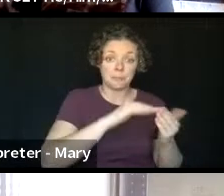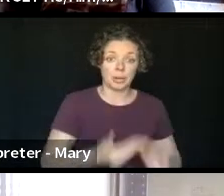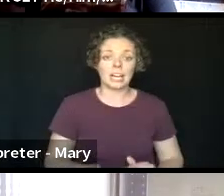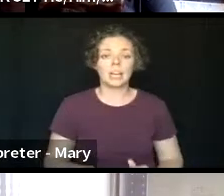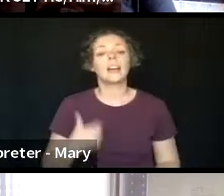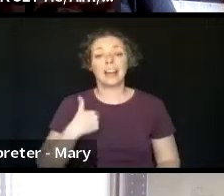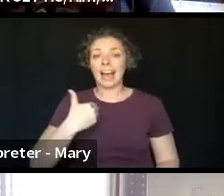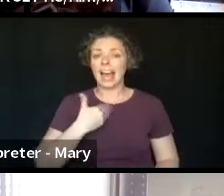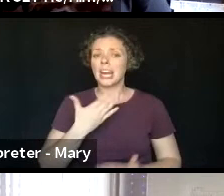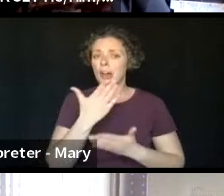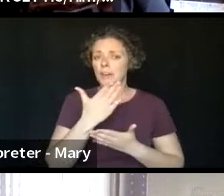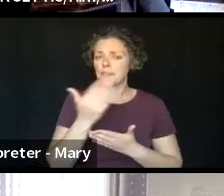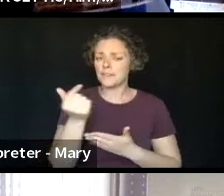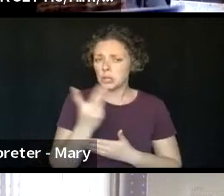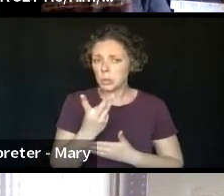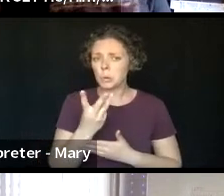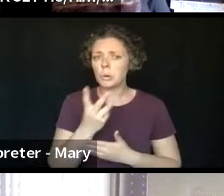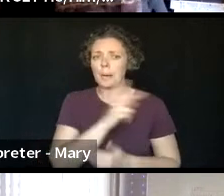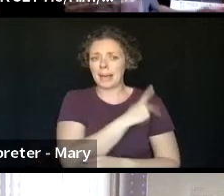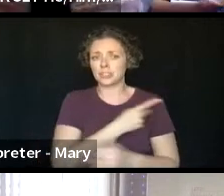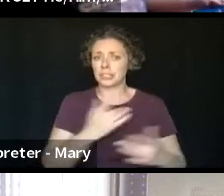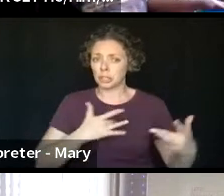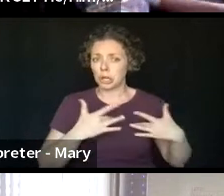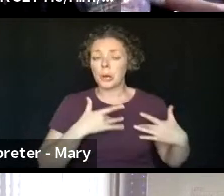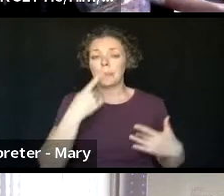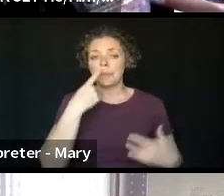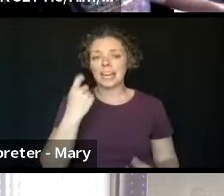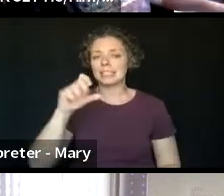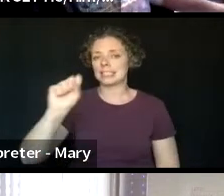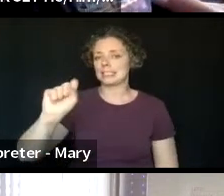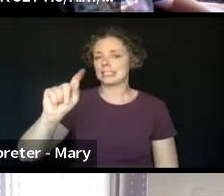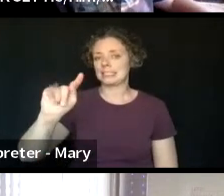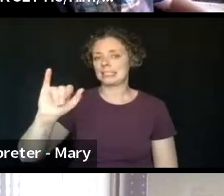concerned because of stigma and it just targeting the LGBT